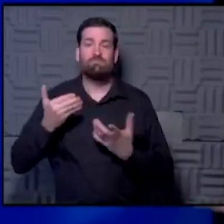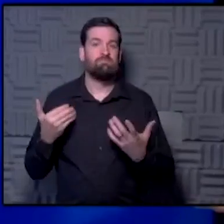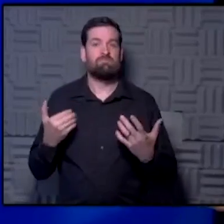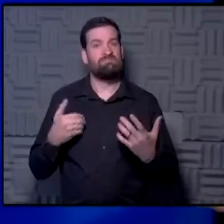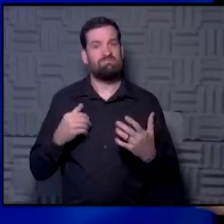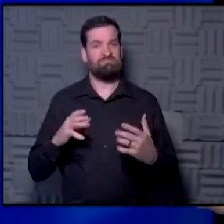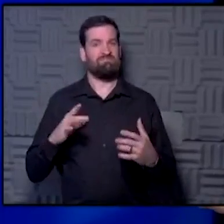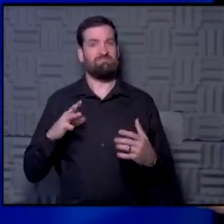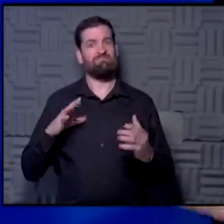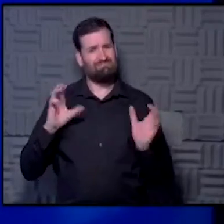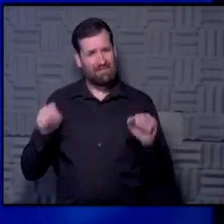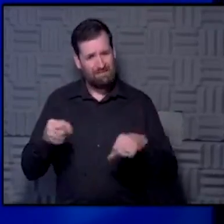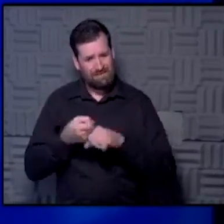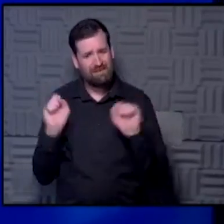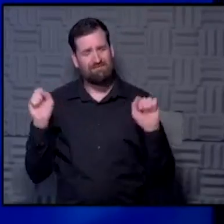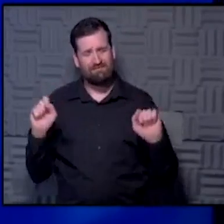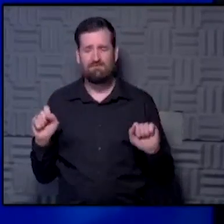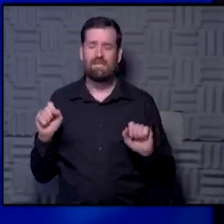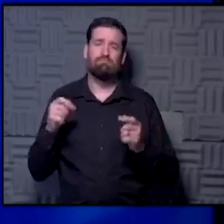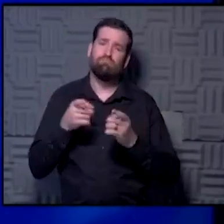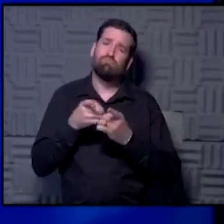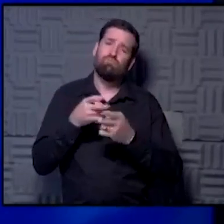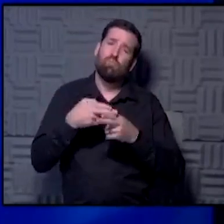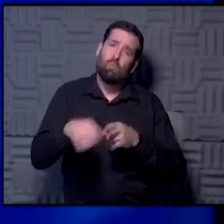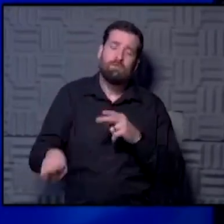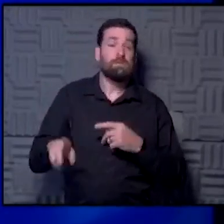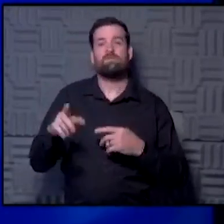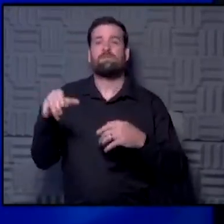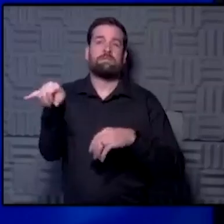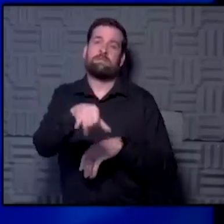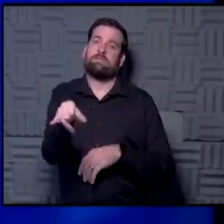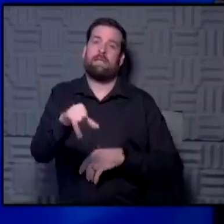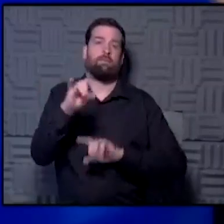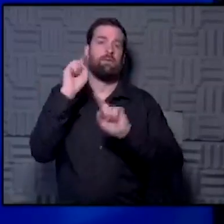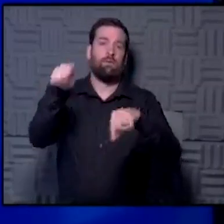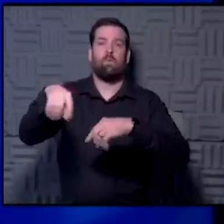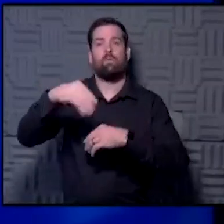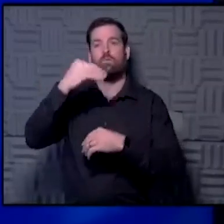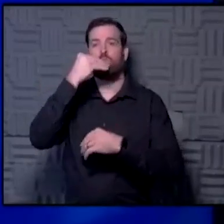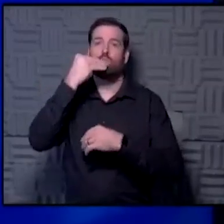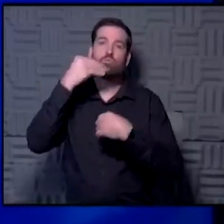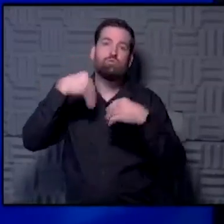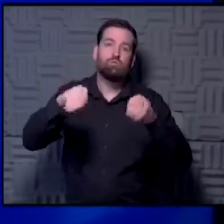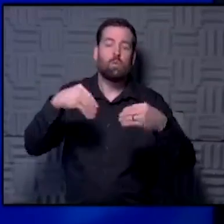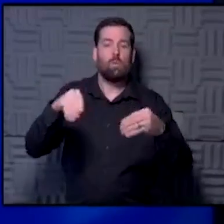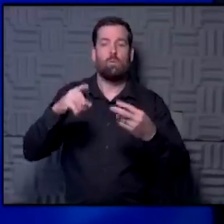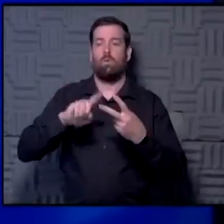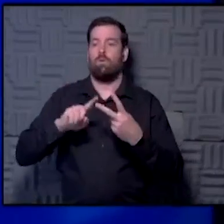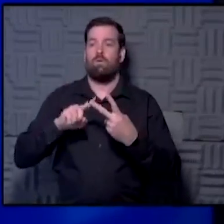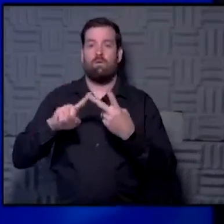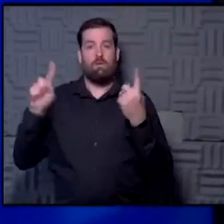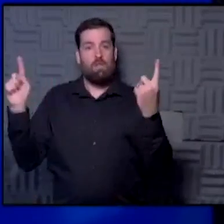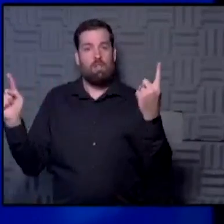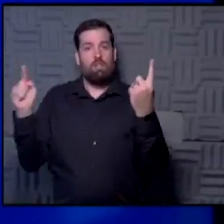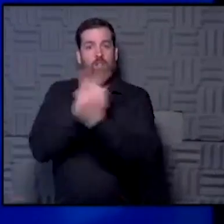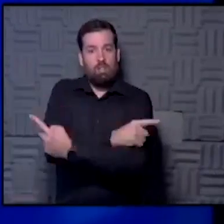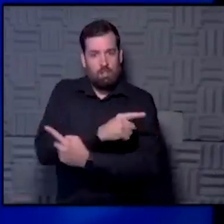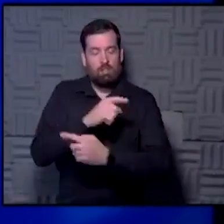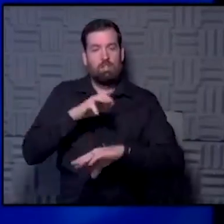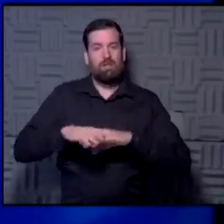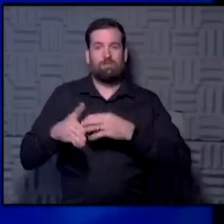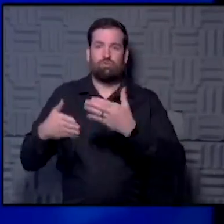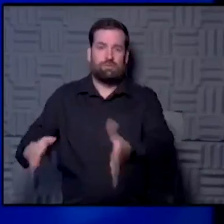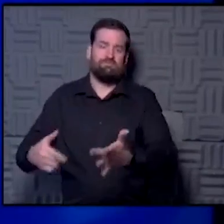I think you could be really safe. I mean, it's such a brief encounter. It's no different than going to the grocery store and checking out or picking up something or walking by somebody on the street. I'm not